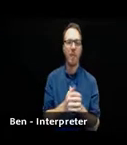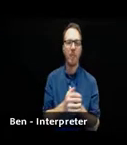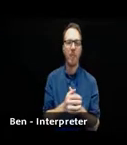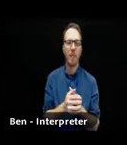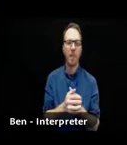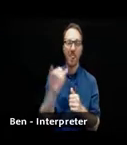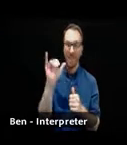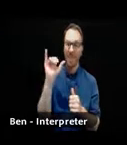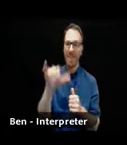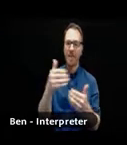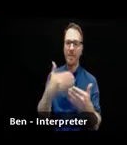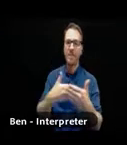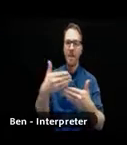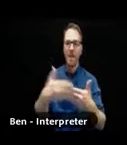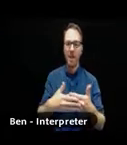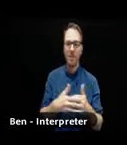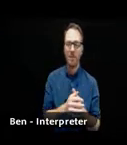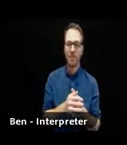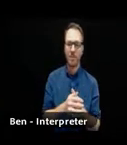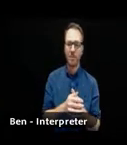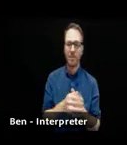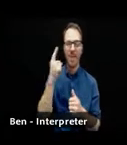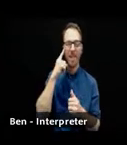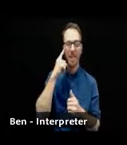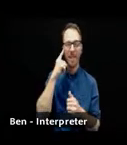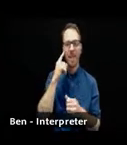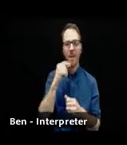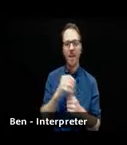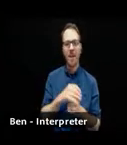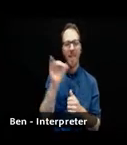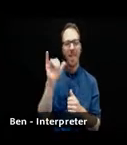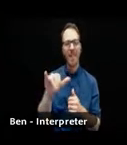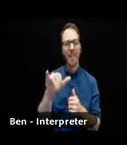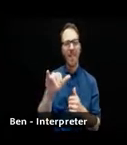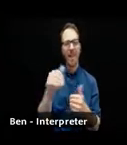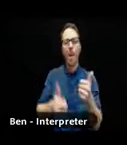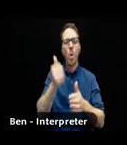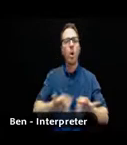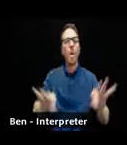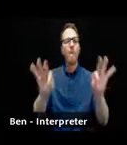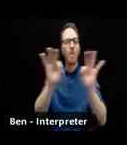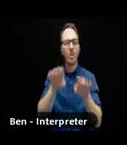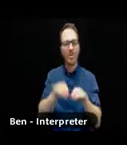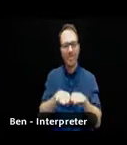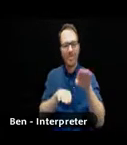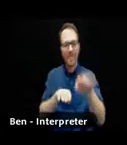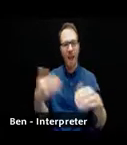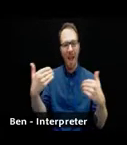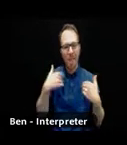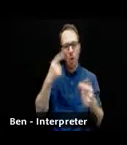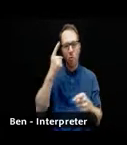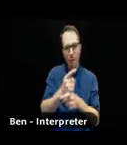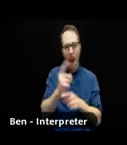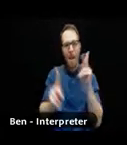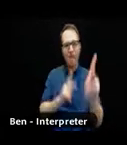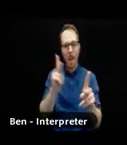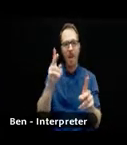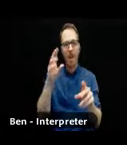So that's the next, I think that's sort of the most important step is to have the right people in the